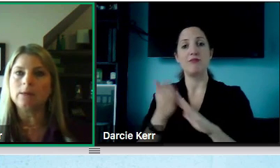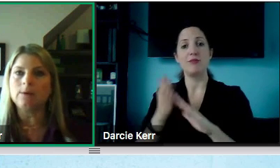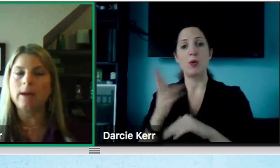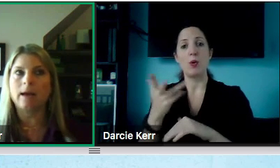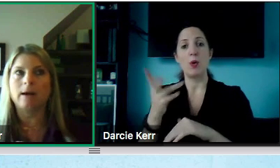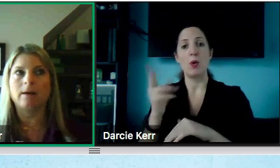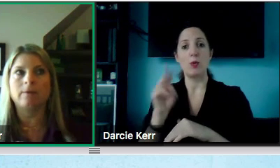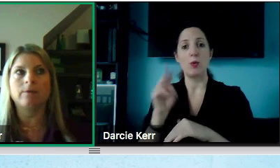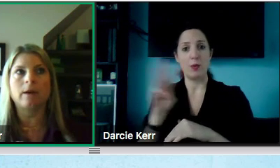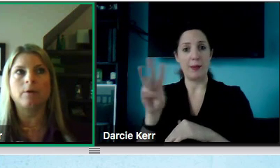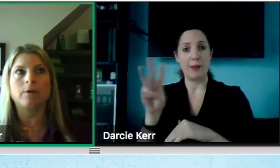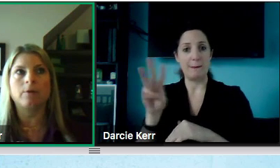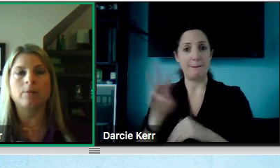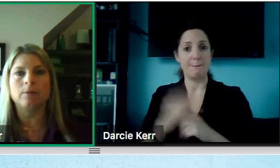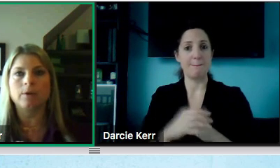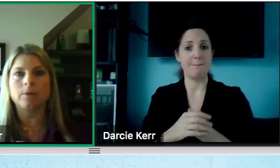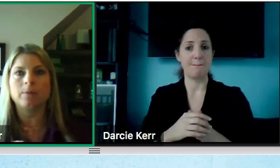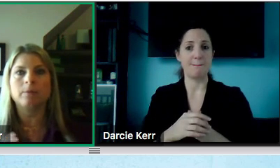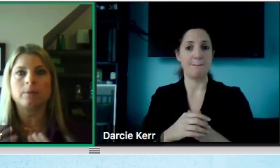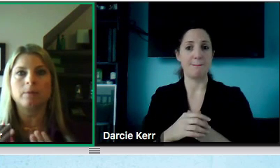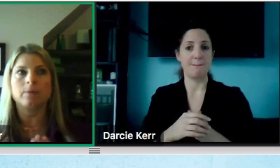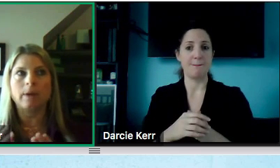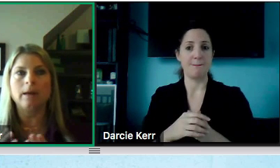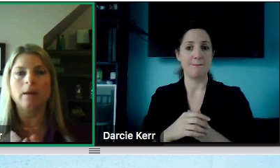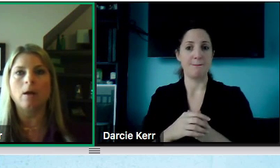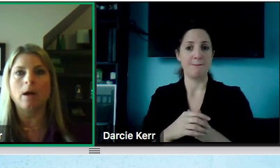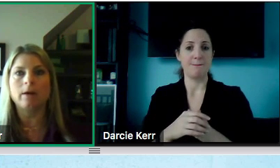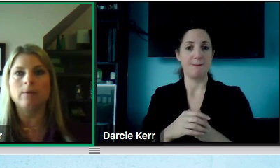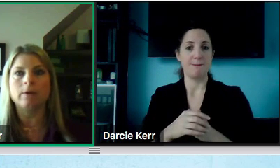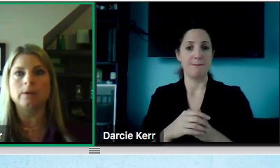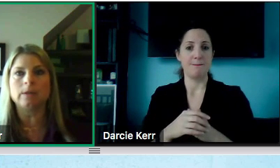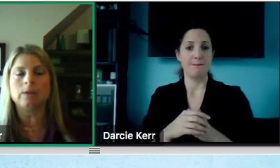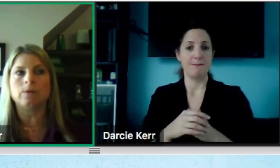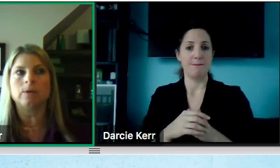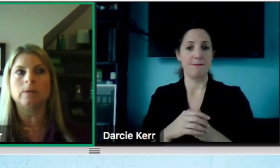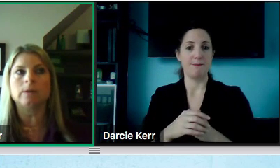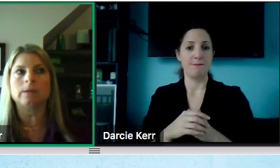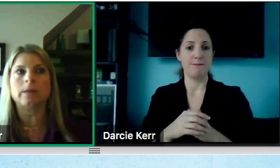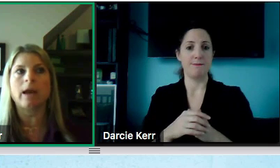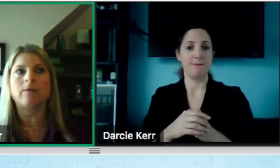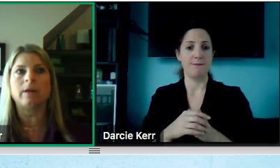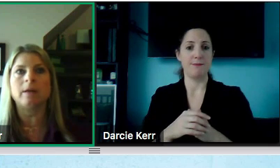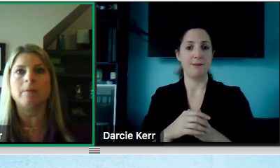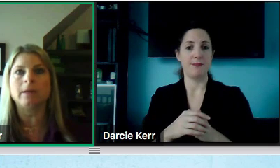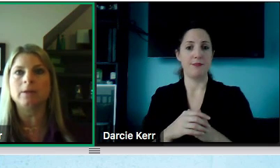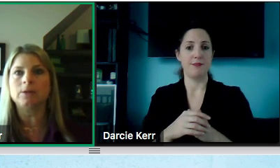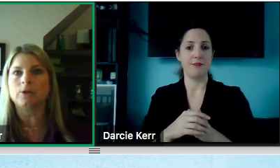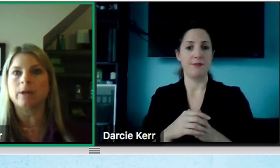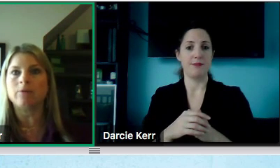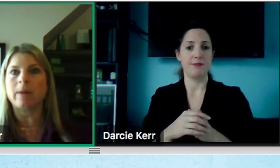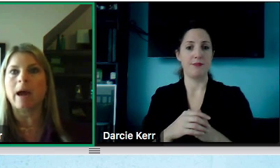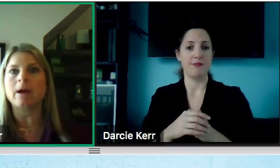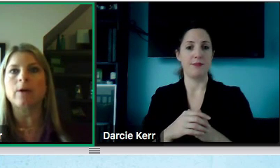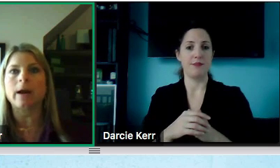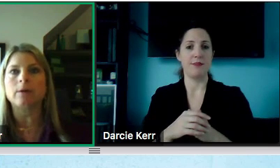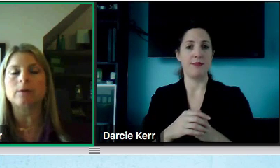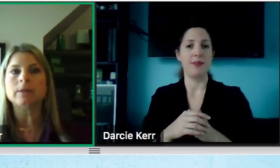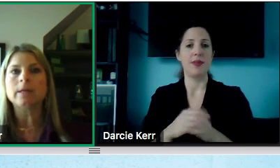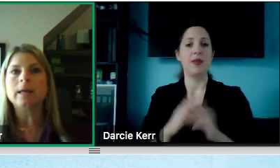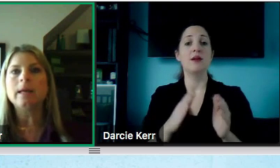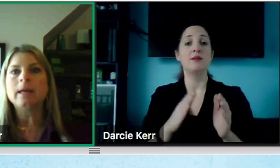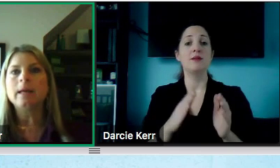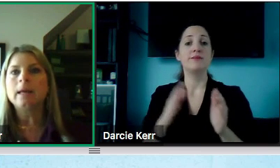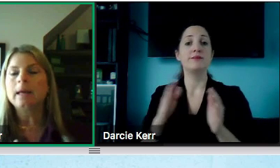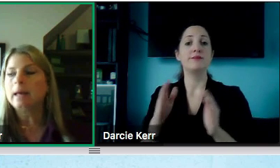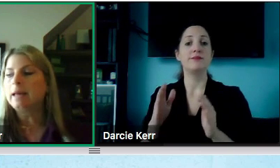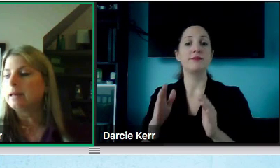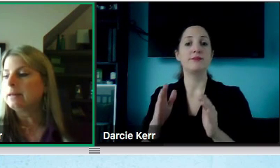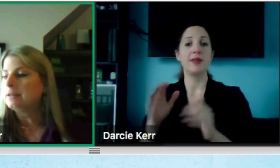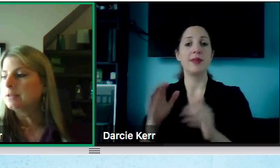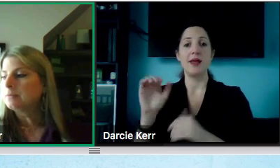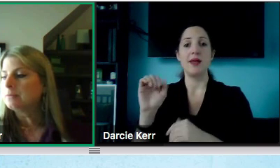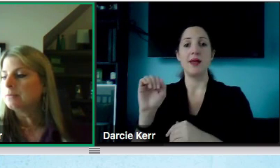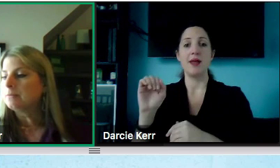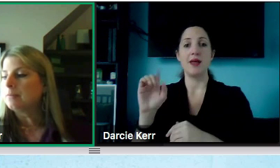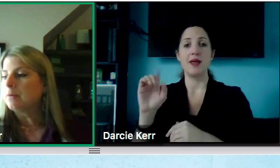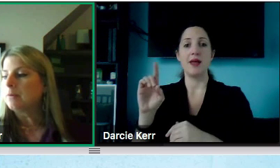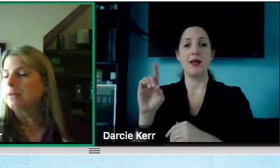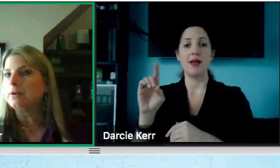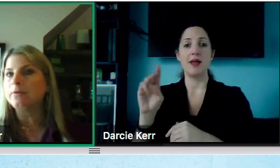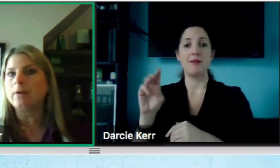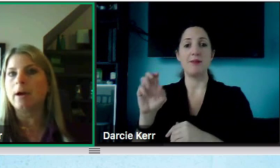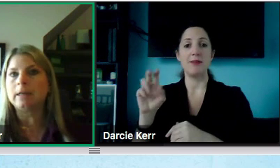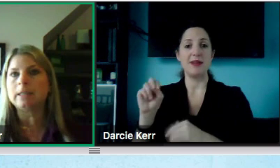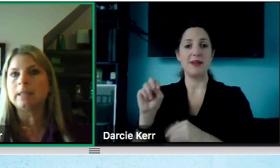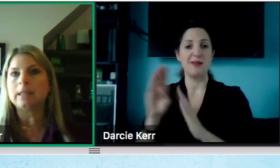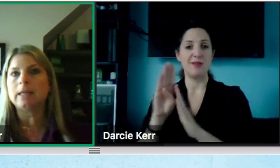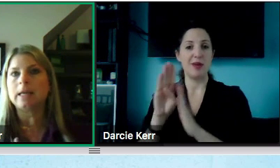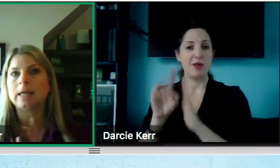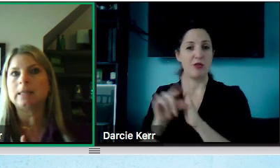We also have a group, quite a lot of our students have an administrative background, but